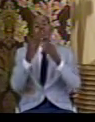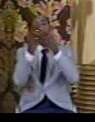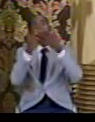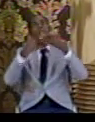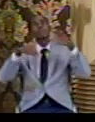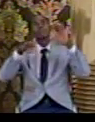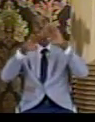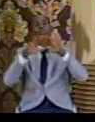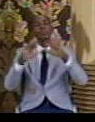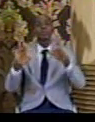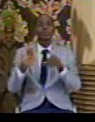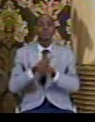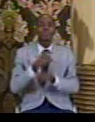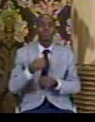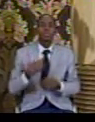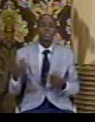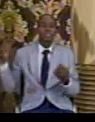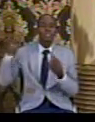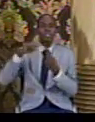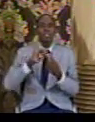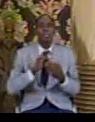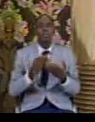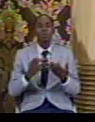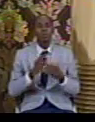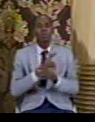bread of heaven,